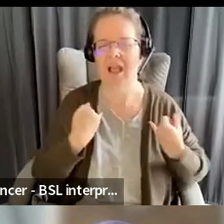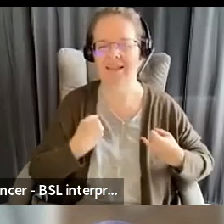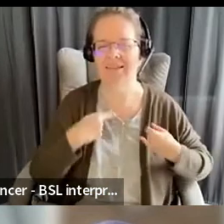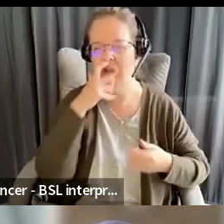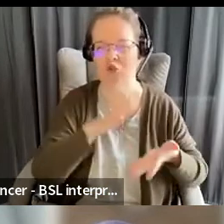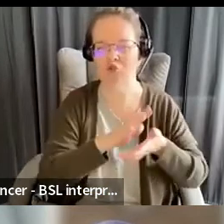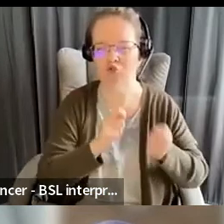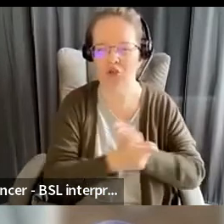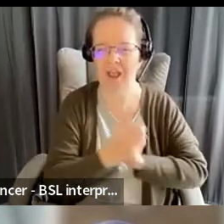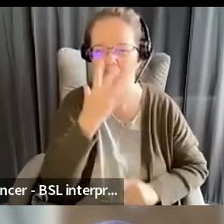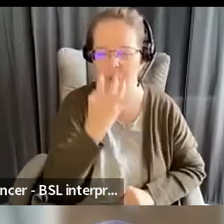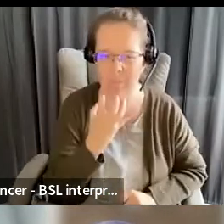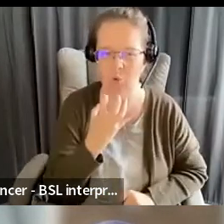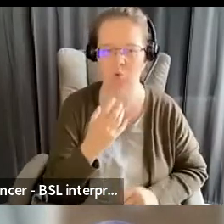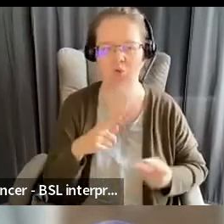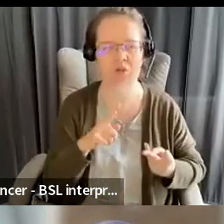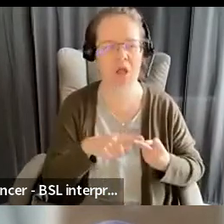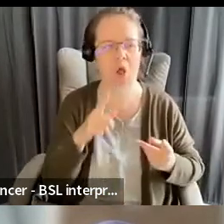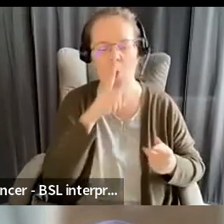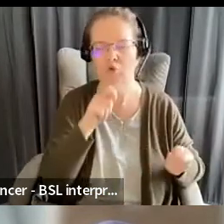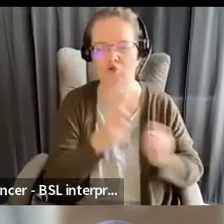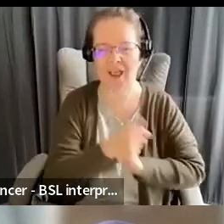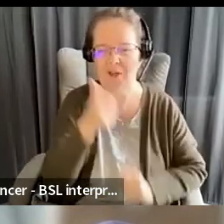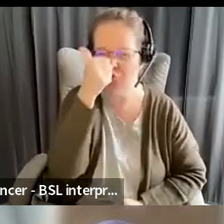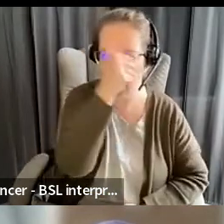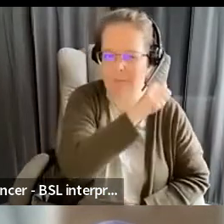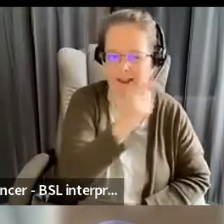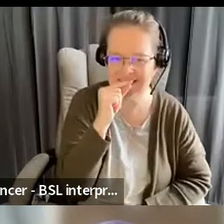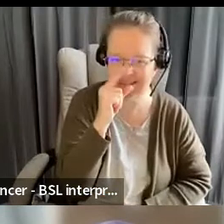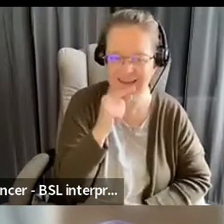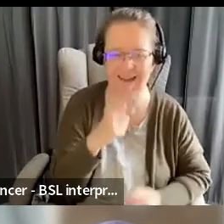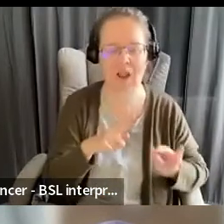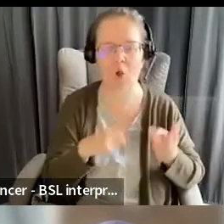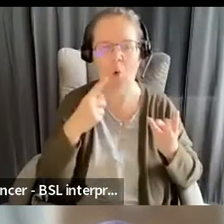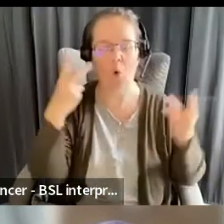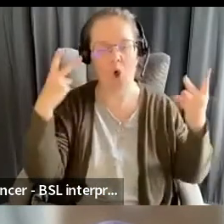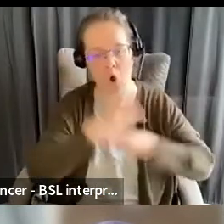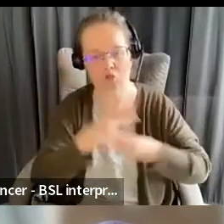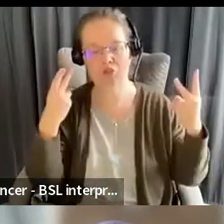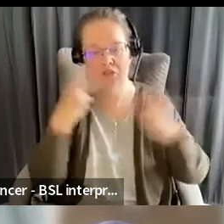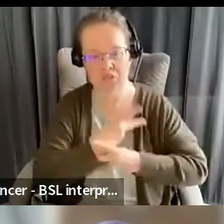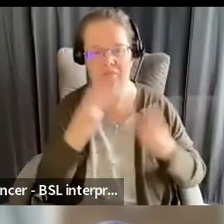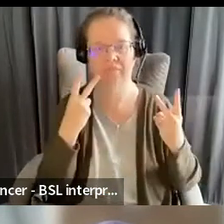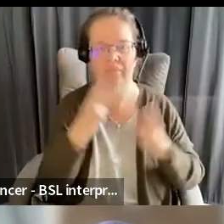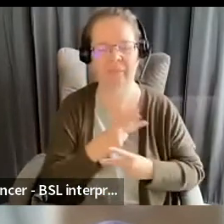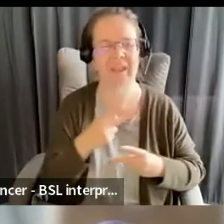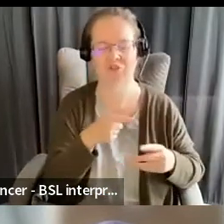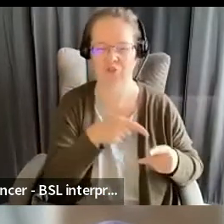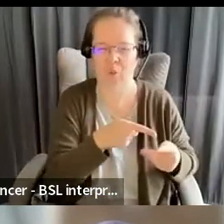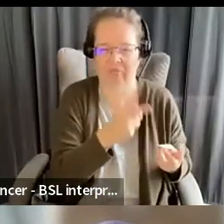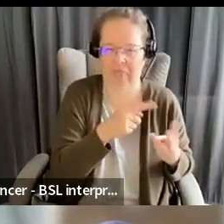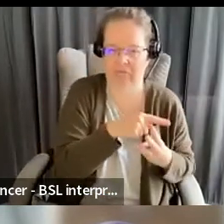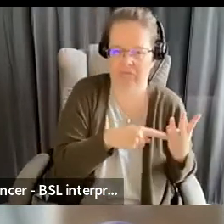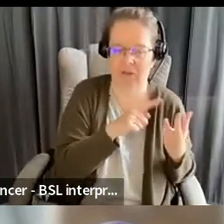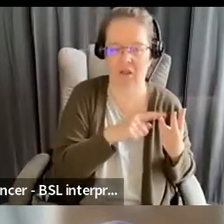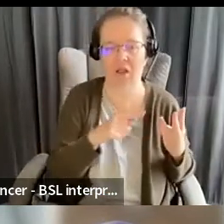or those that could result in sudden incapacitation and unconsciousness. But really, it's more around the sort of the consequences